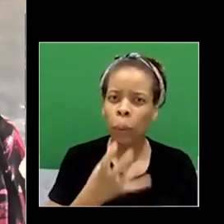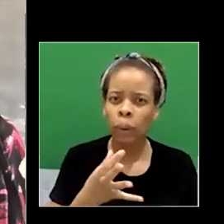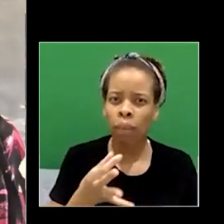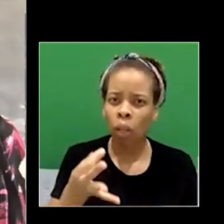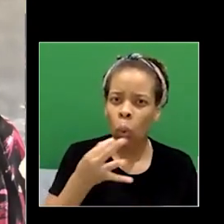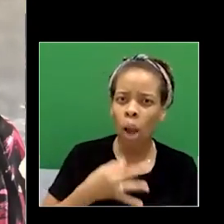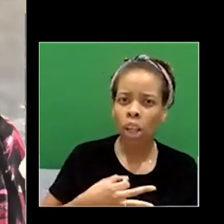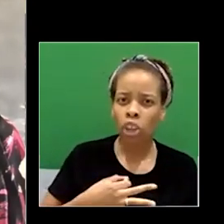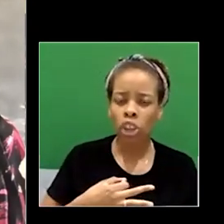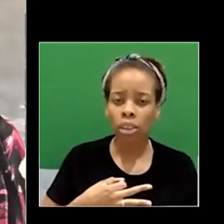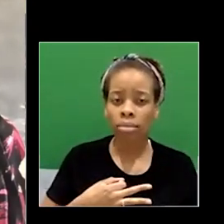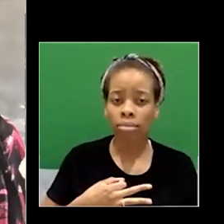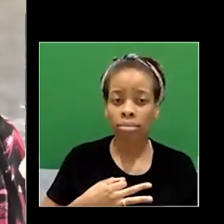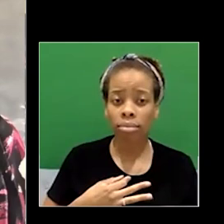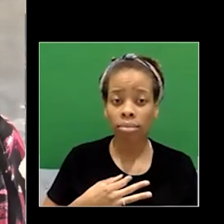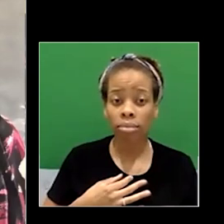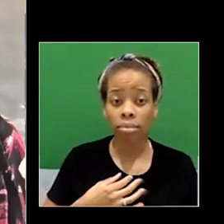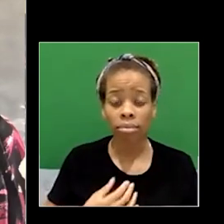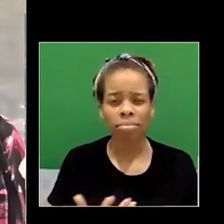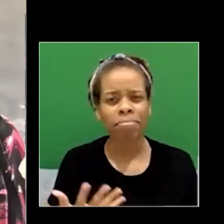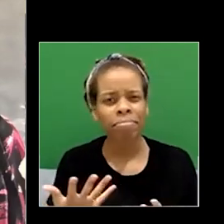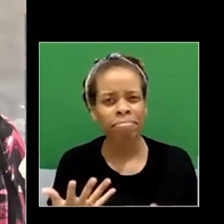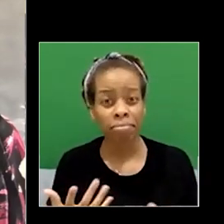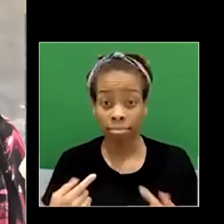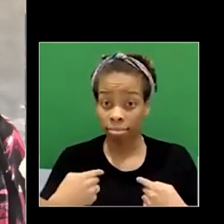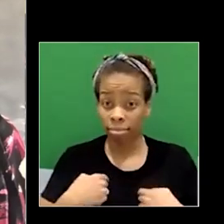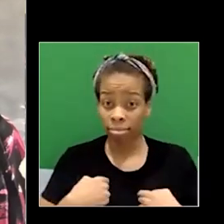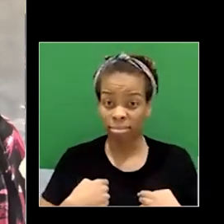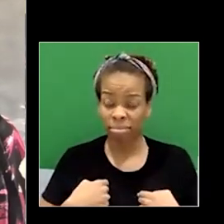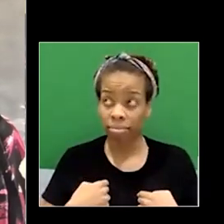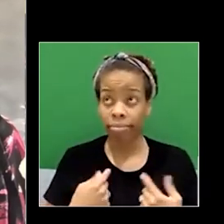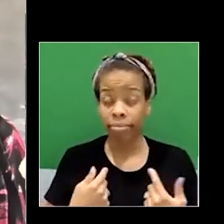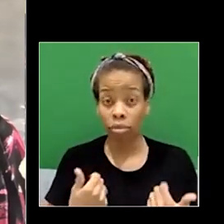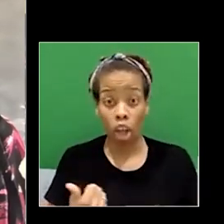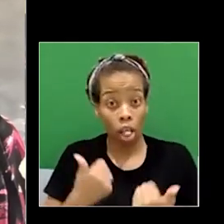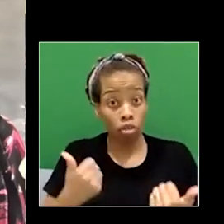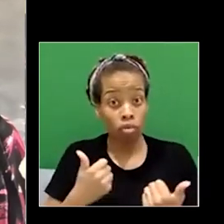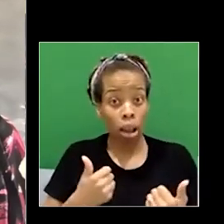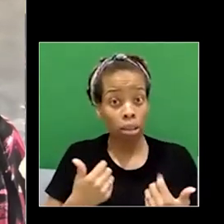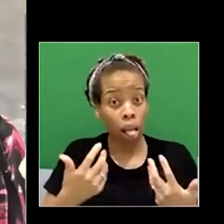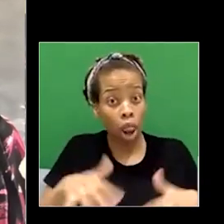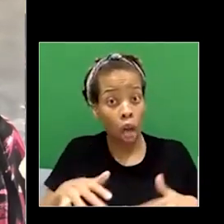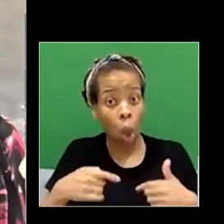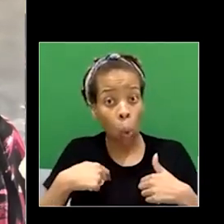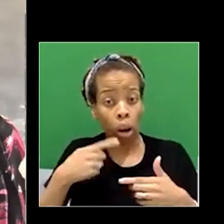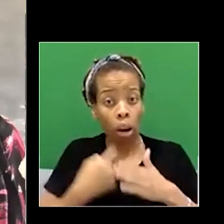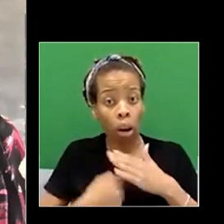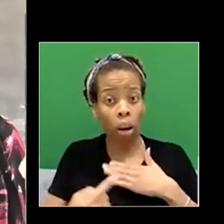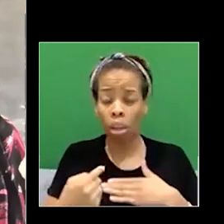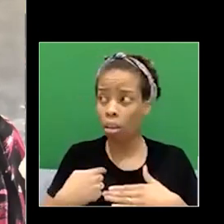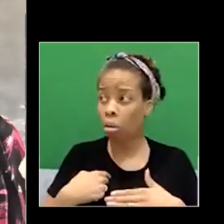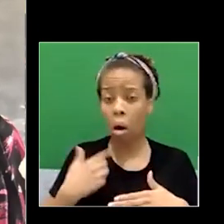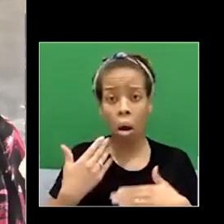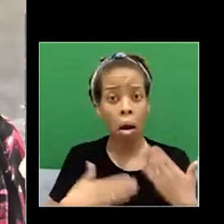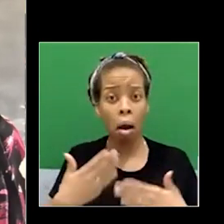I don't know if it's because I'm quite good at being alone for a long period, but I never feel lonely. I never